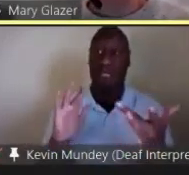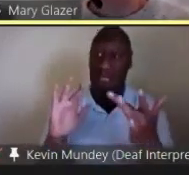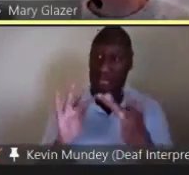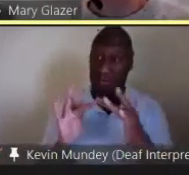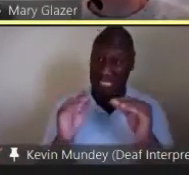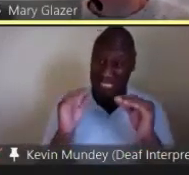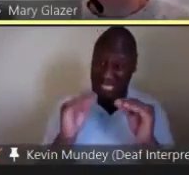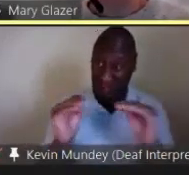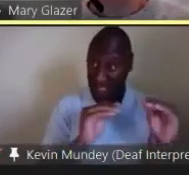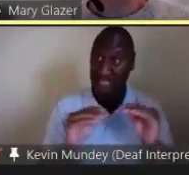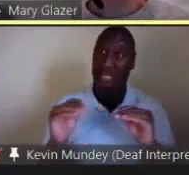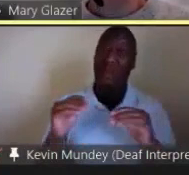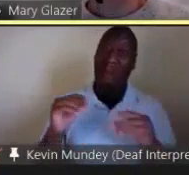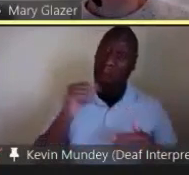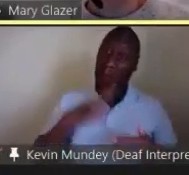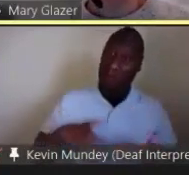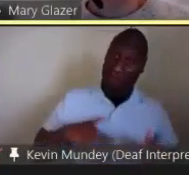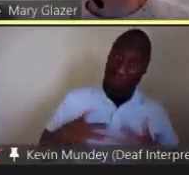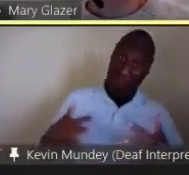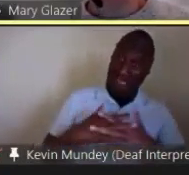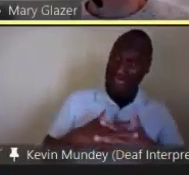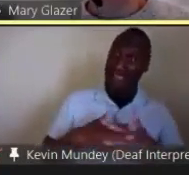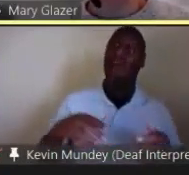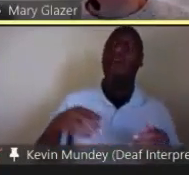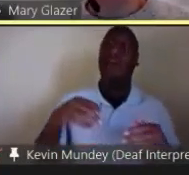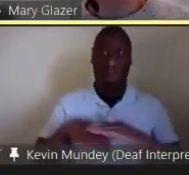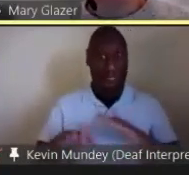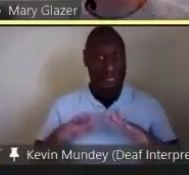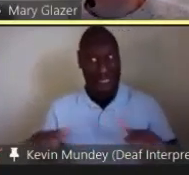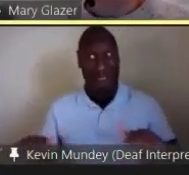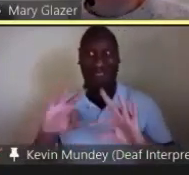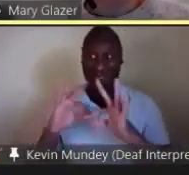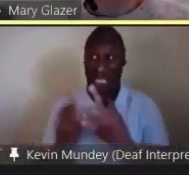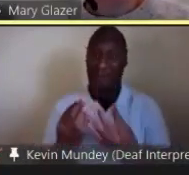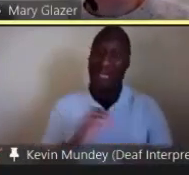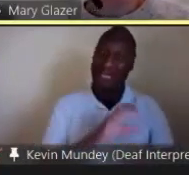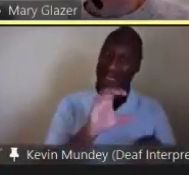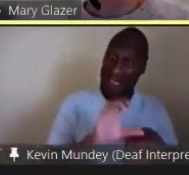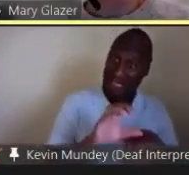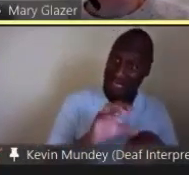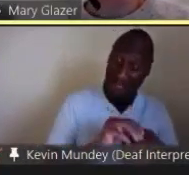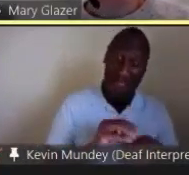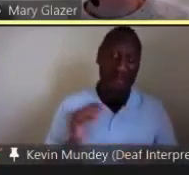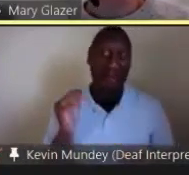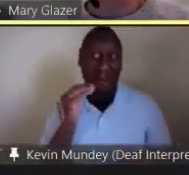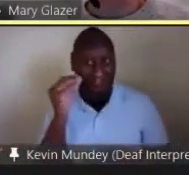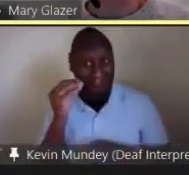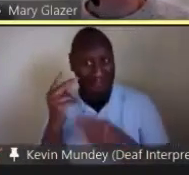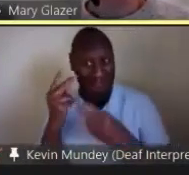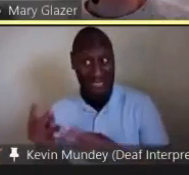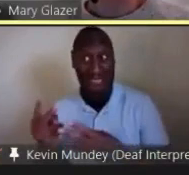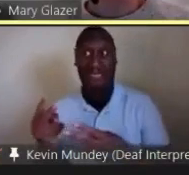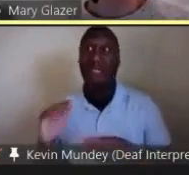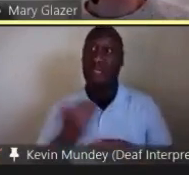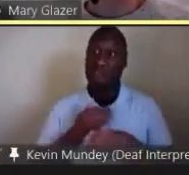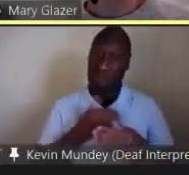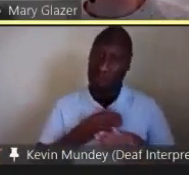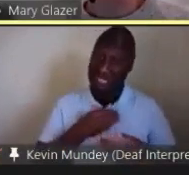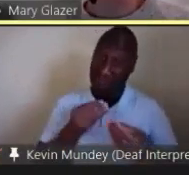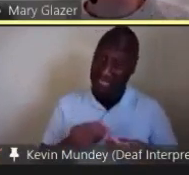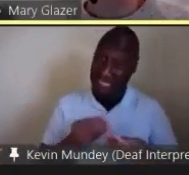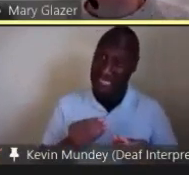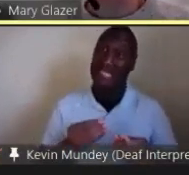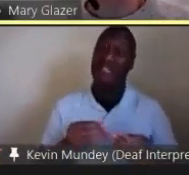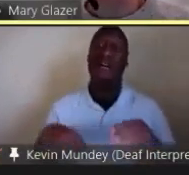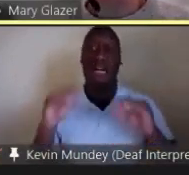pregnant people and new families, case management and home visiting, breastfeeding education and support